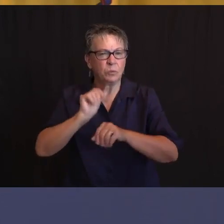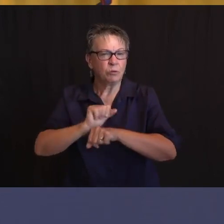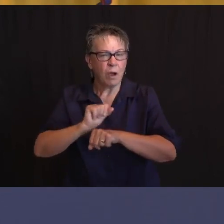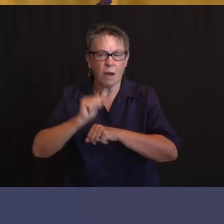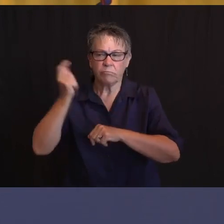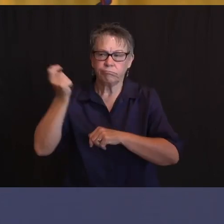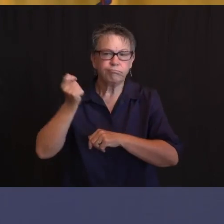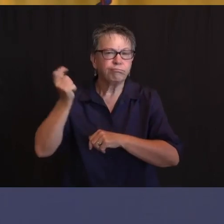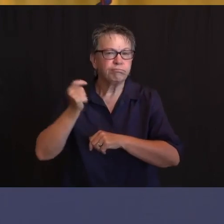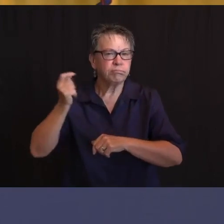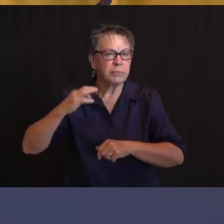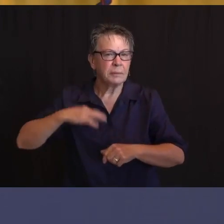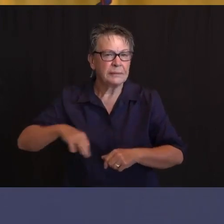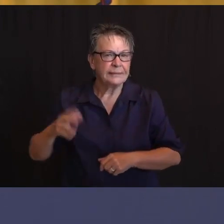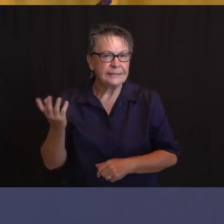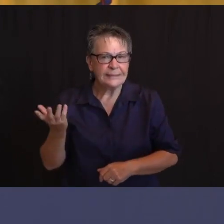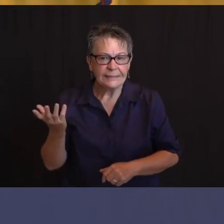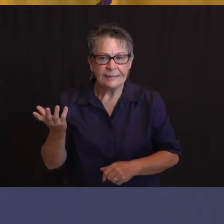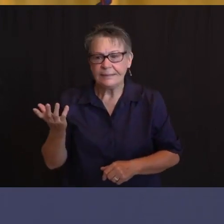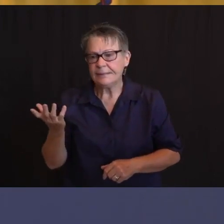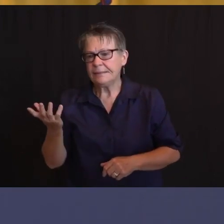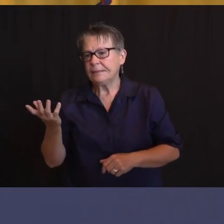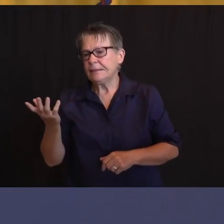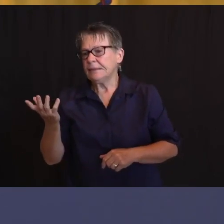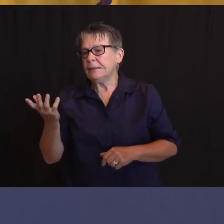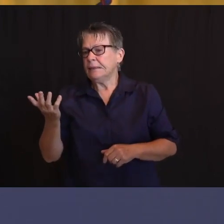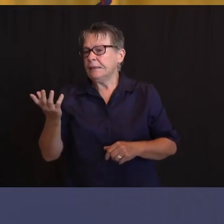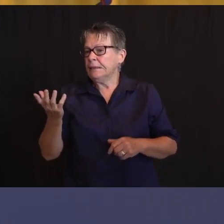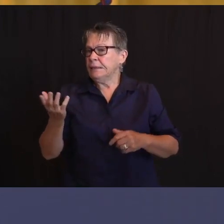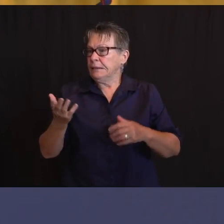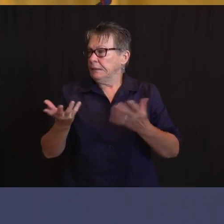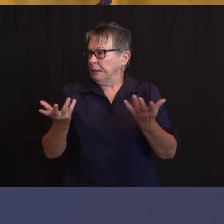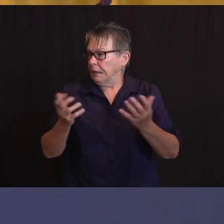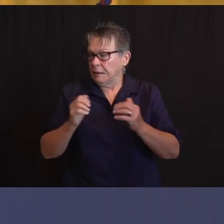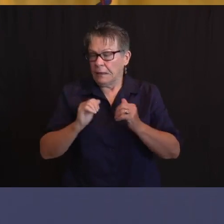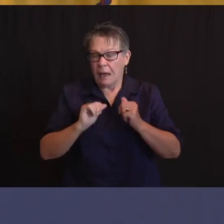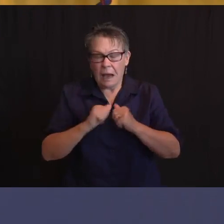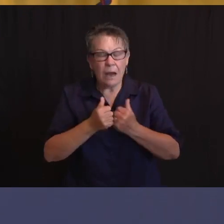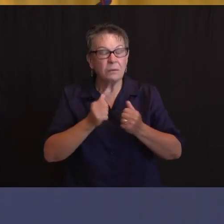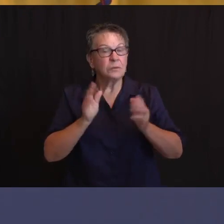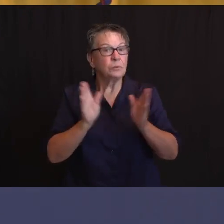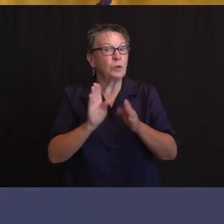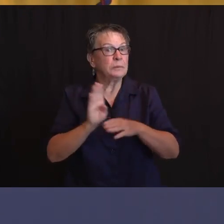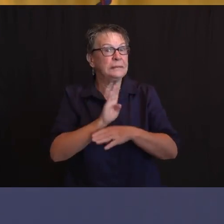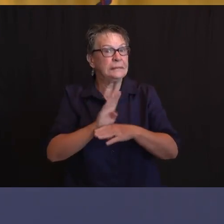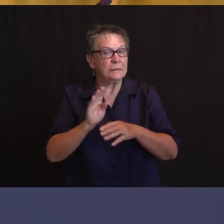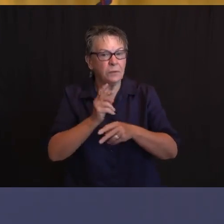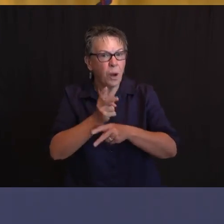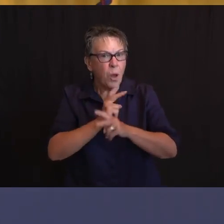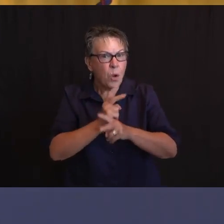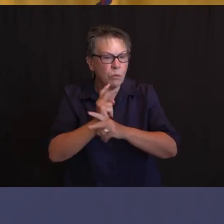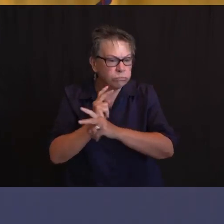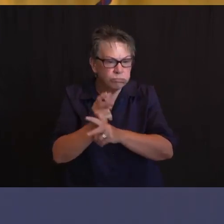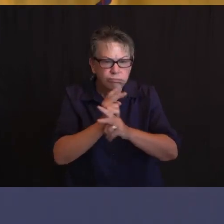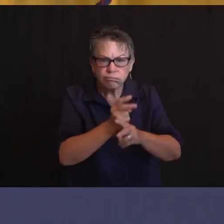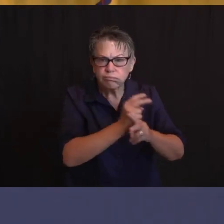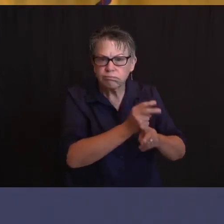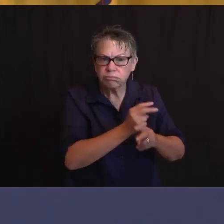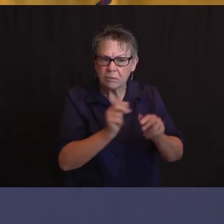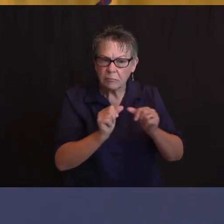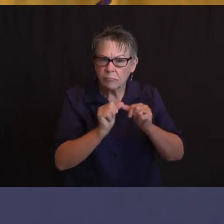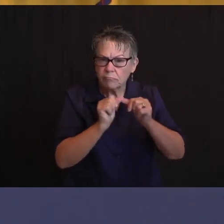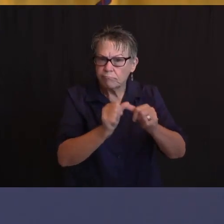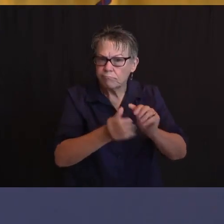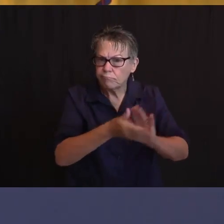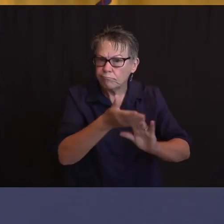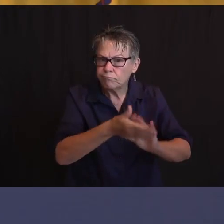again, transit systems, healthcare systems, higher education. The list goes on and on and on. You